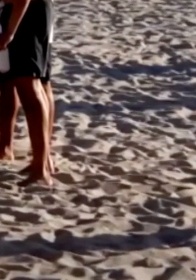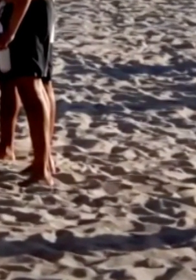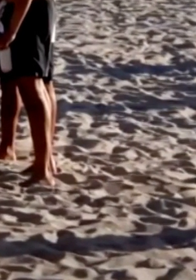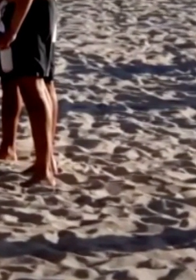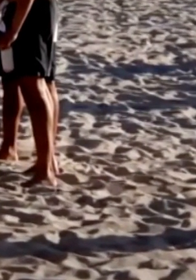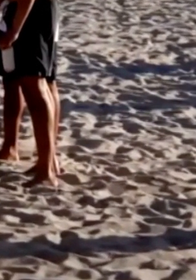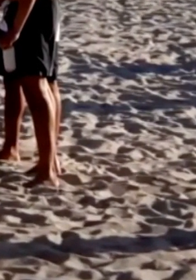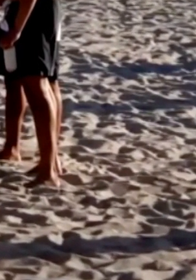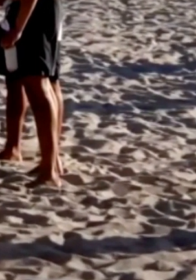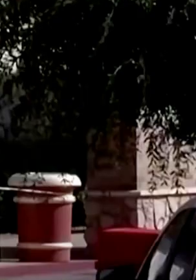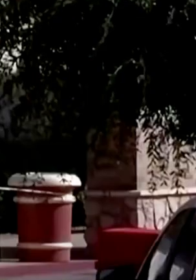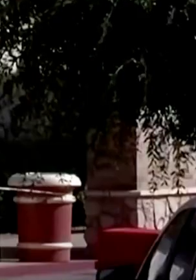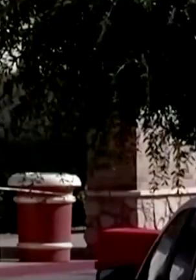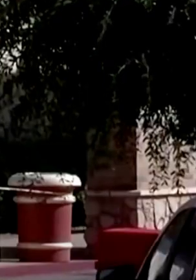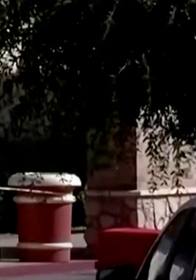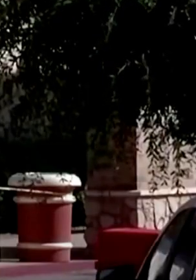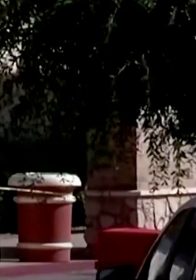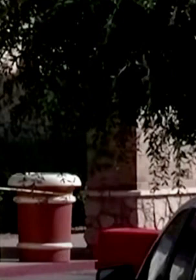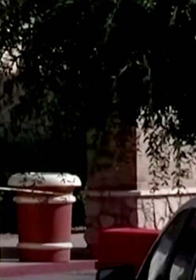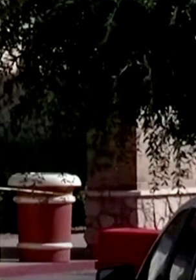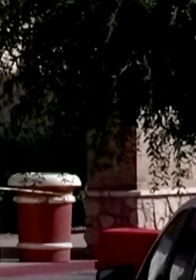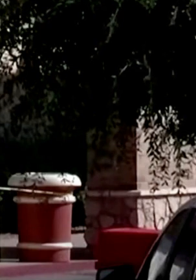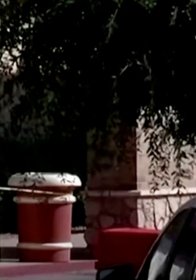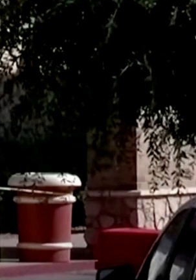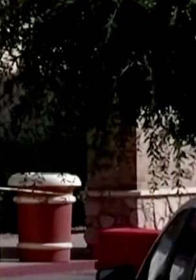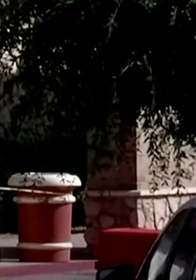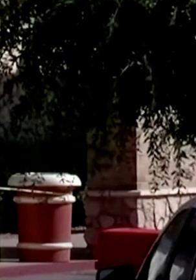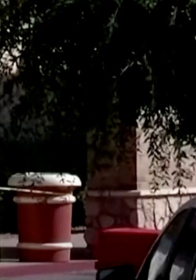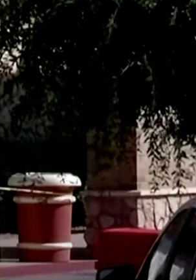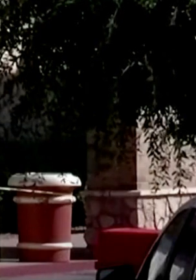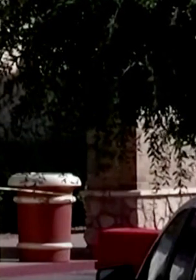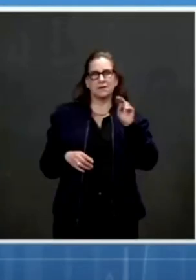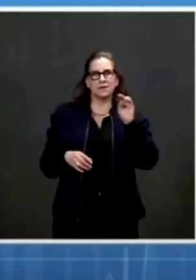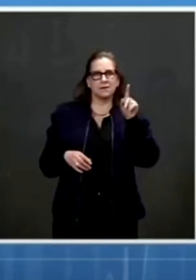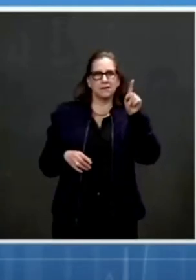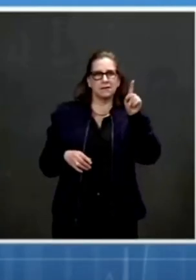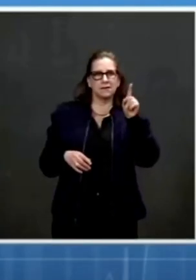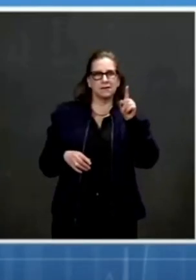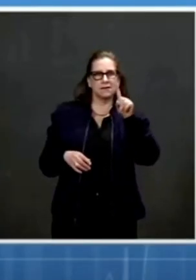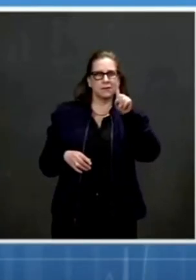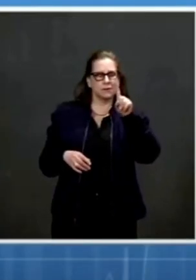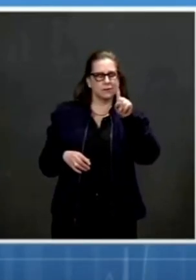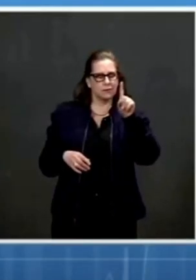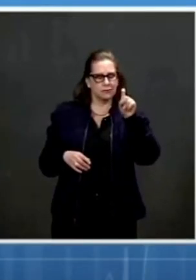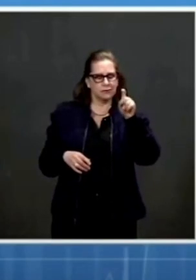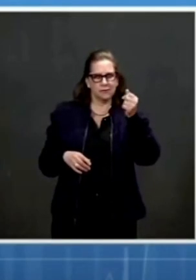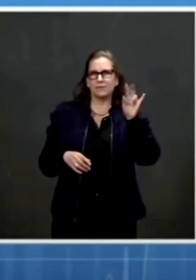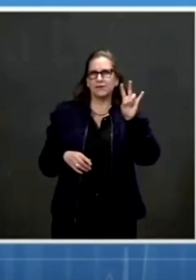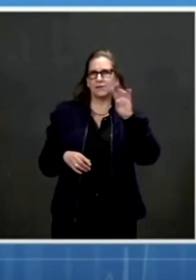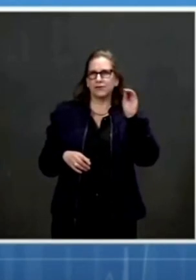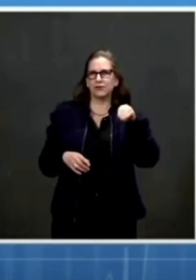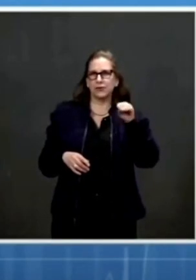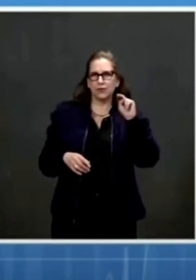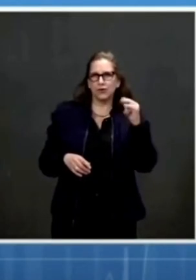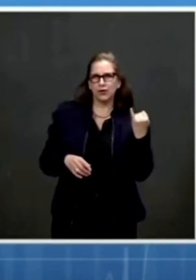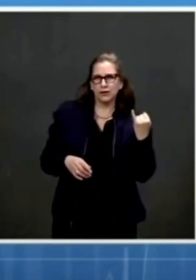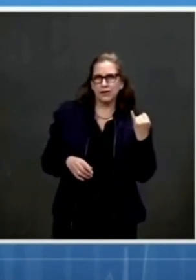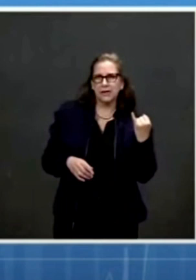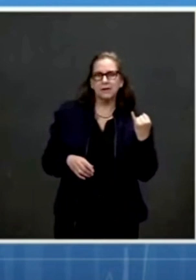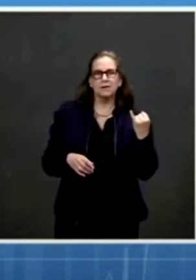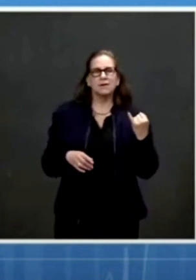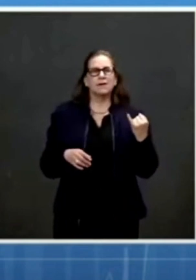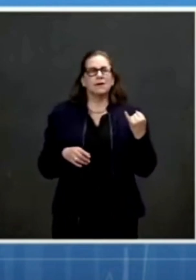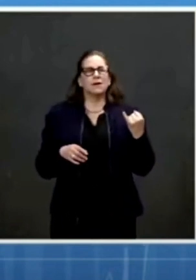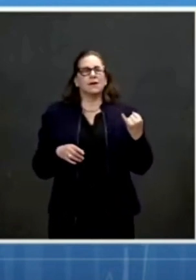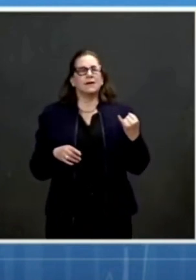restrictions too quickly, with more infectious variants spreading across the country. Believe me, I get it. We all